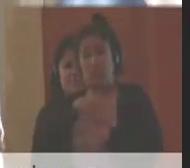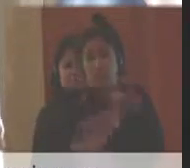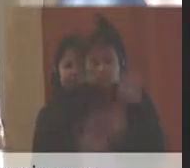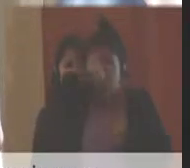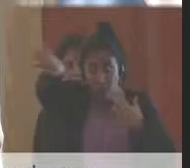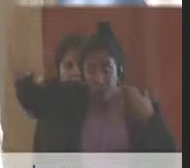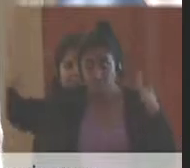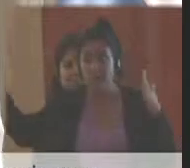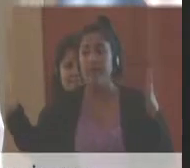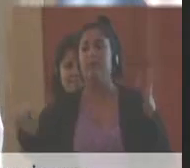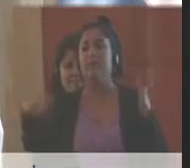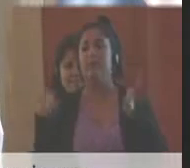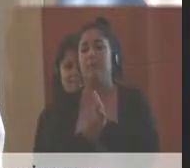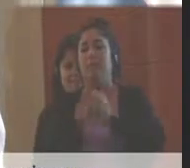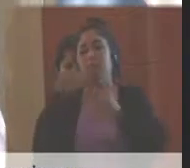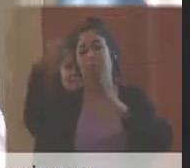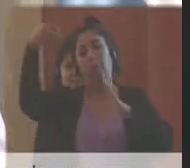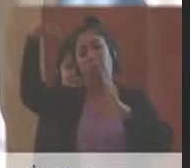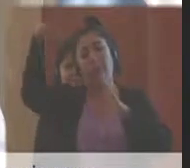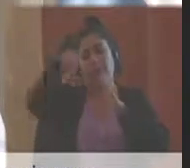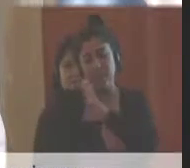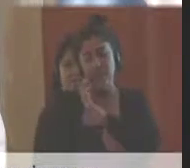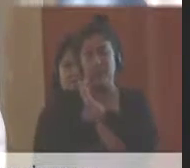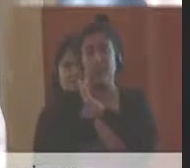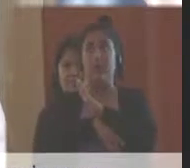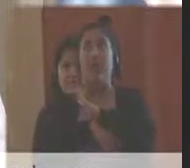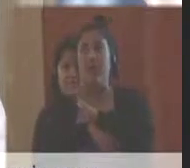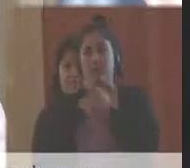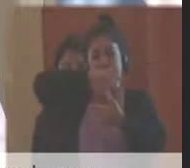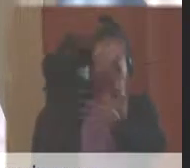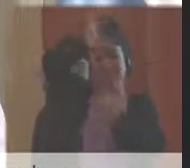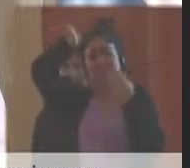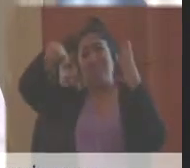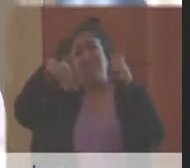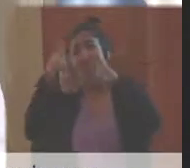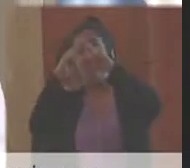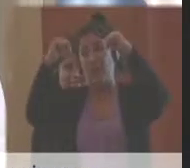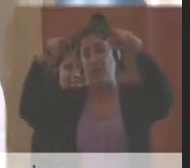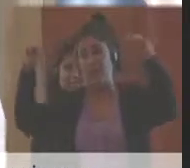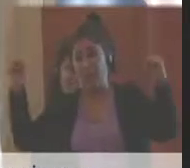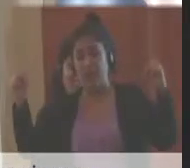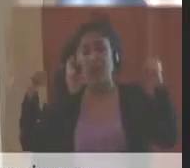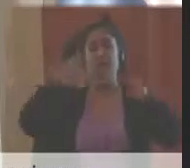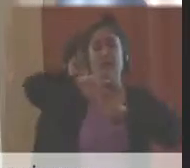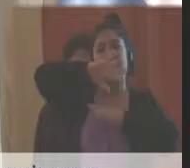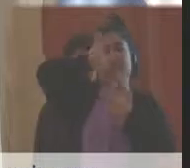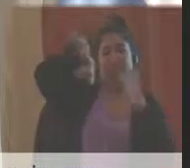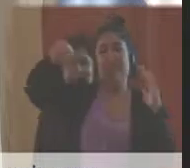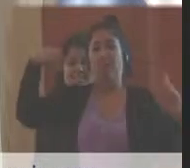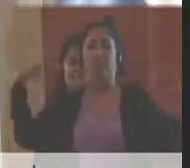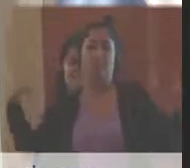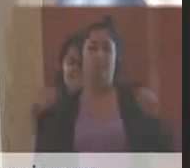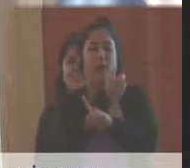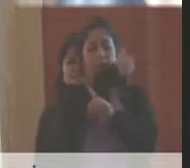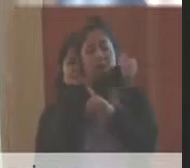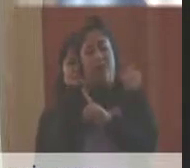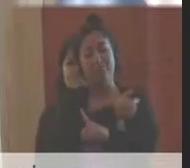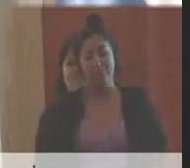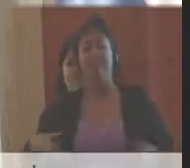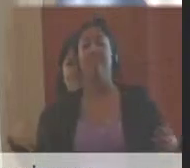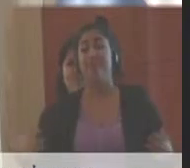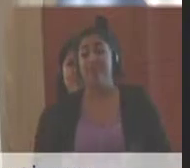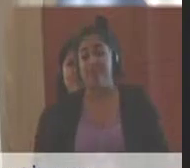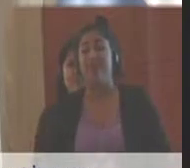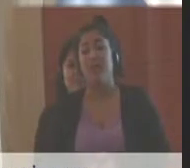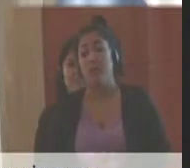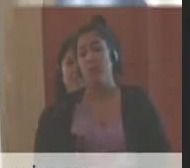They are the perfect environment for disasters because natural phenomena do cause